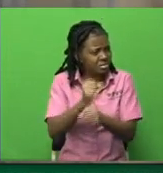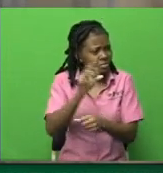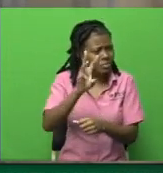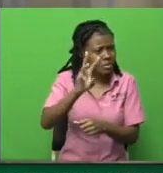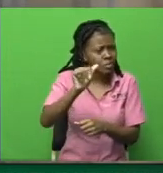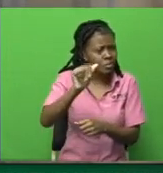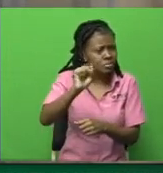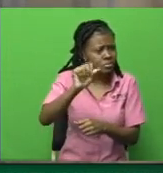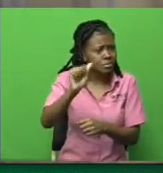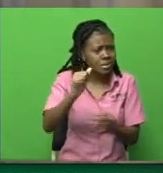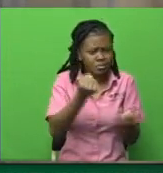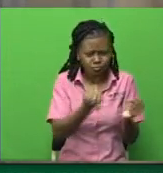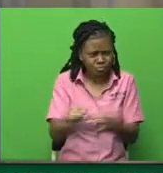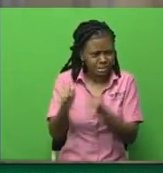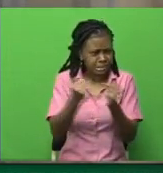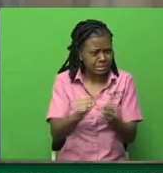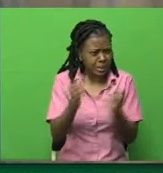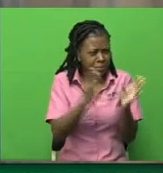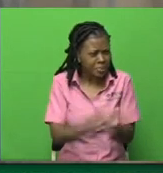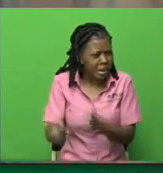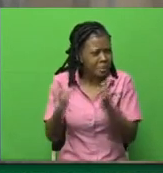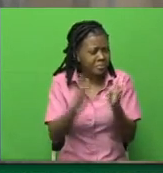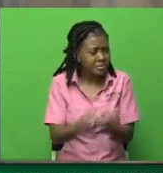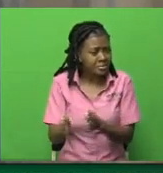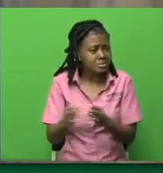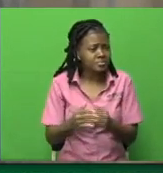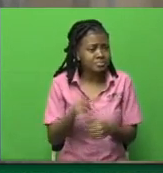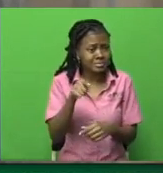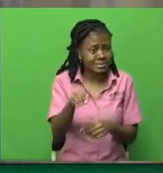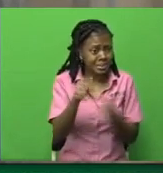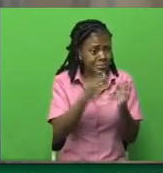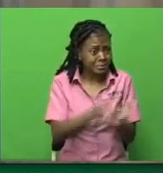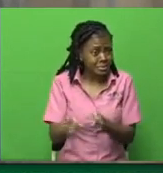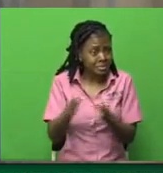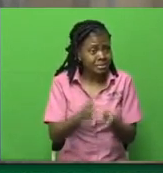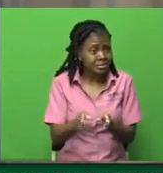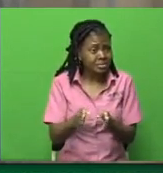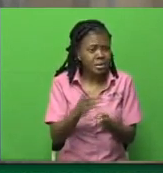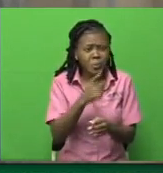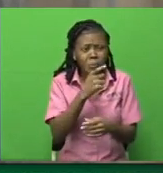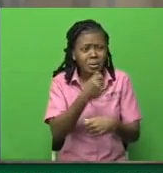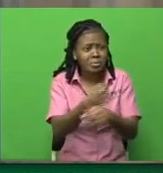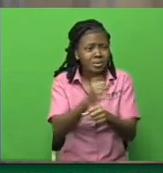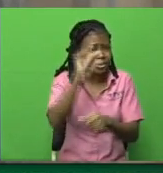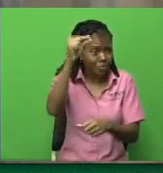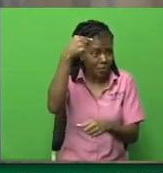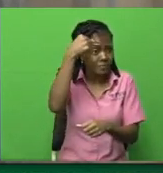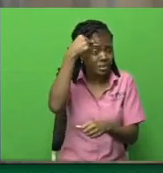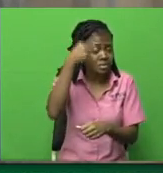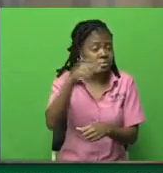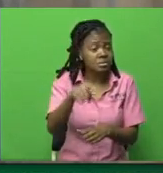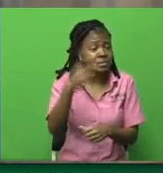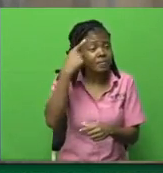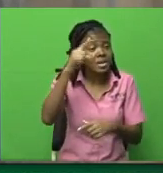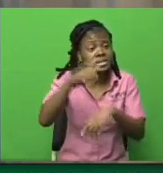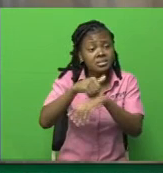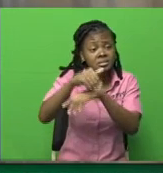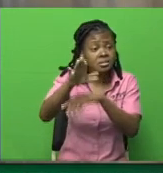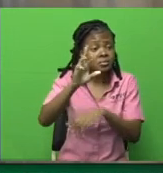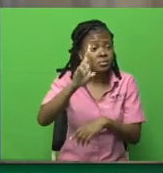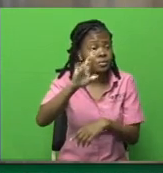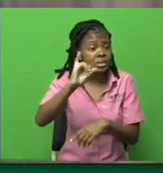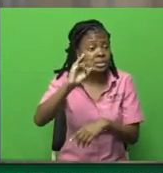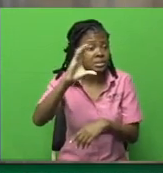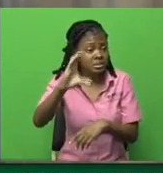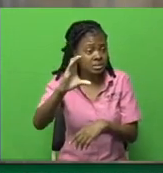this plan is a policy document formulated by the government to be sent to the Ric to make